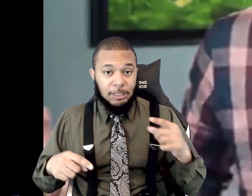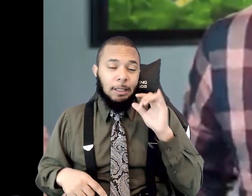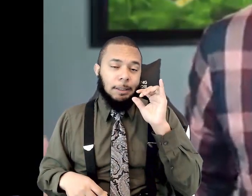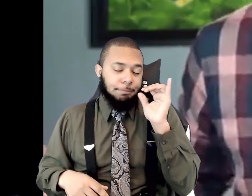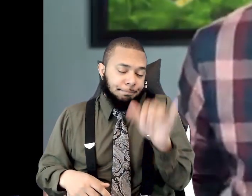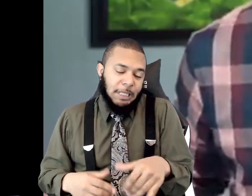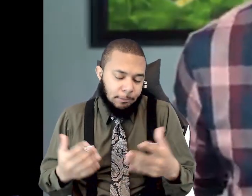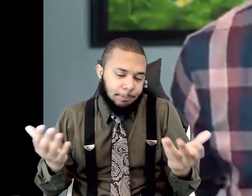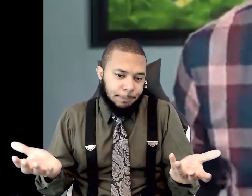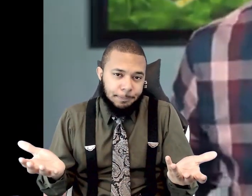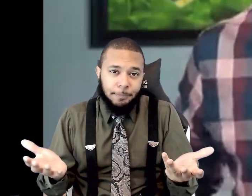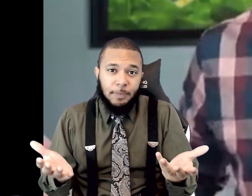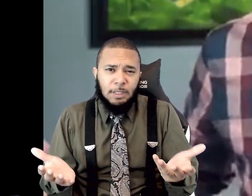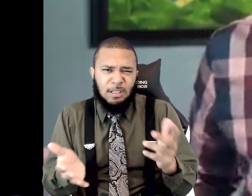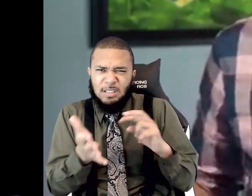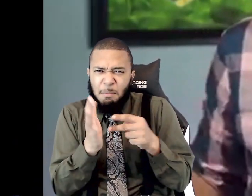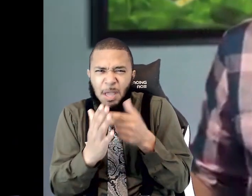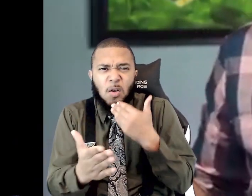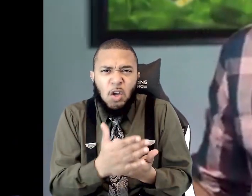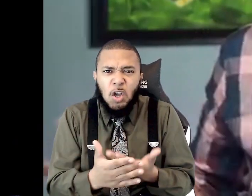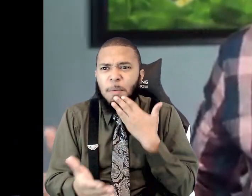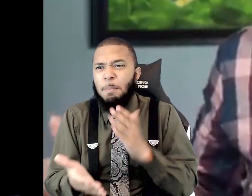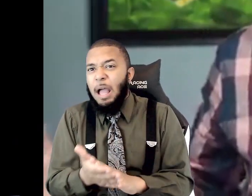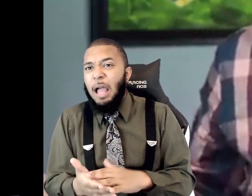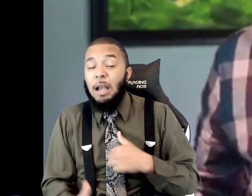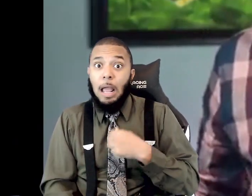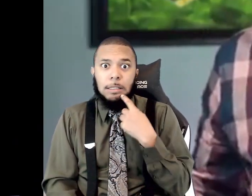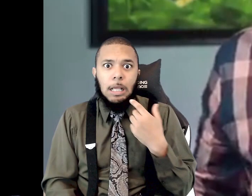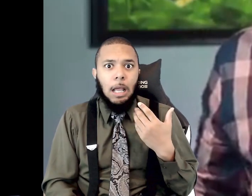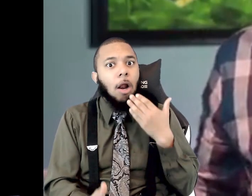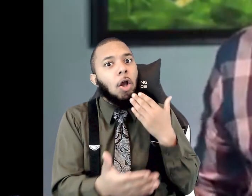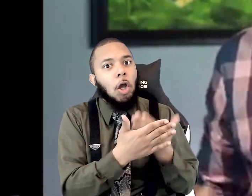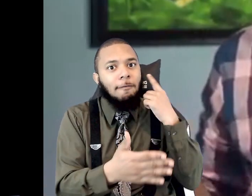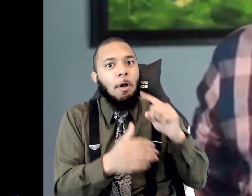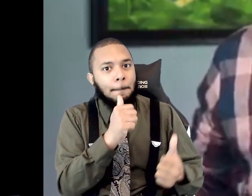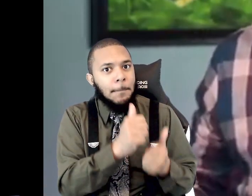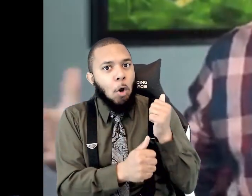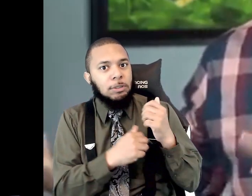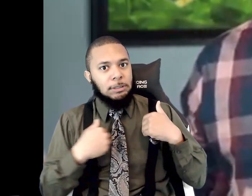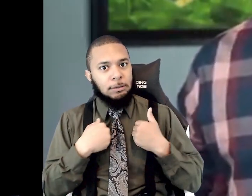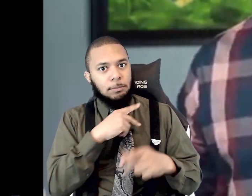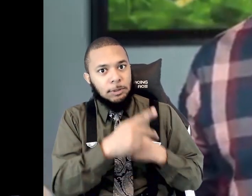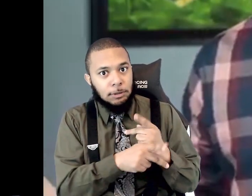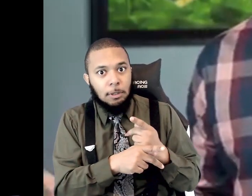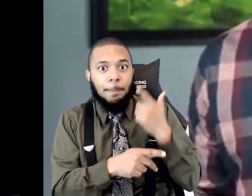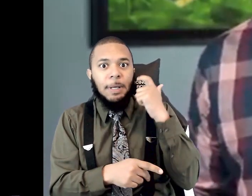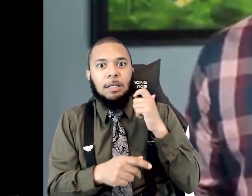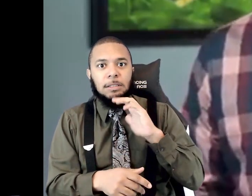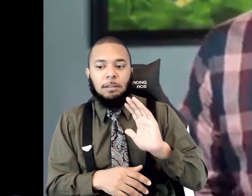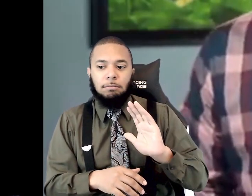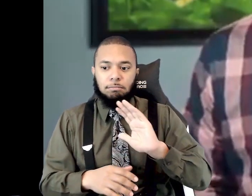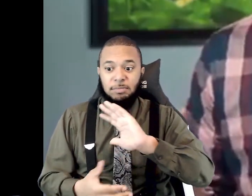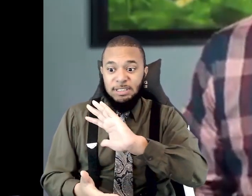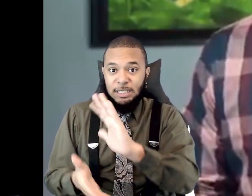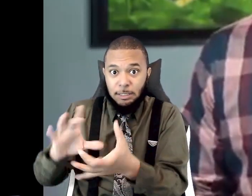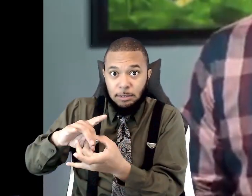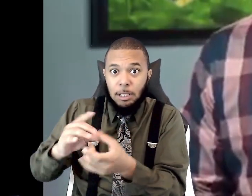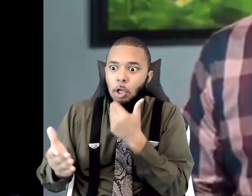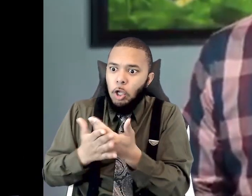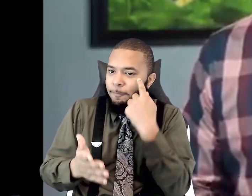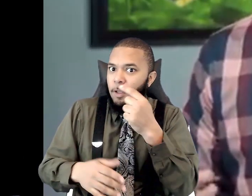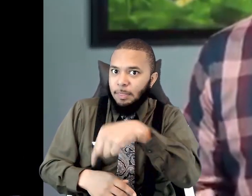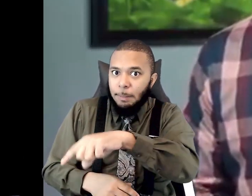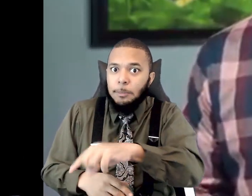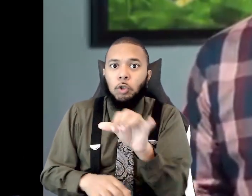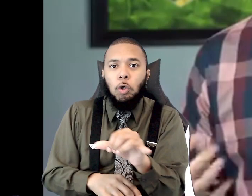is biodiversity, is it good? Is it bad? I've already mentioned it's good for most species and it's good for the ecosystems themselves. But specifically, if we